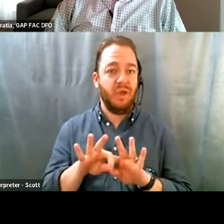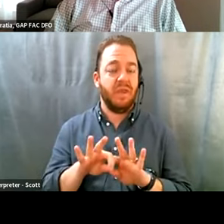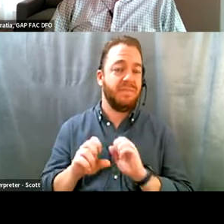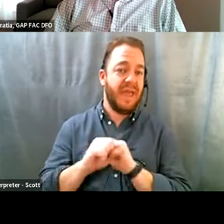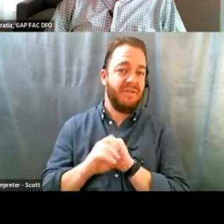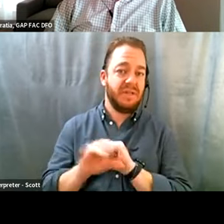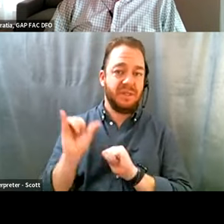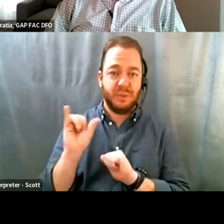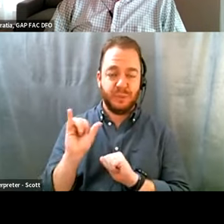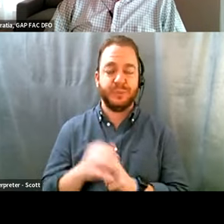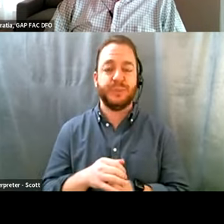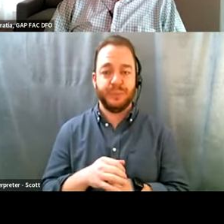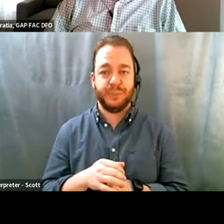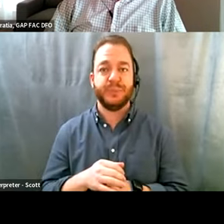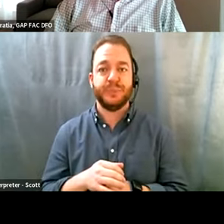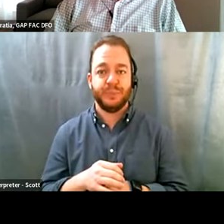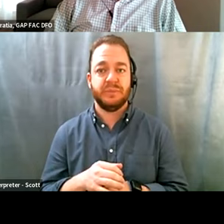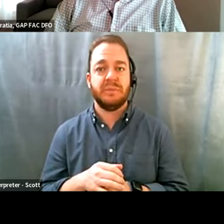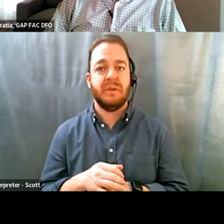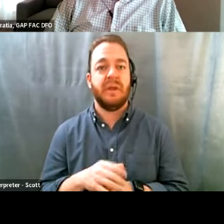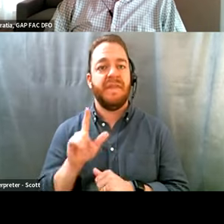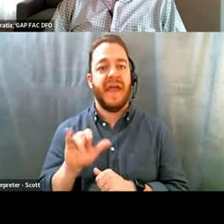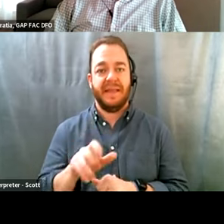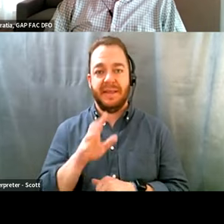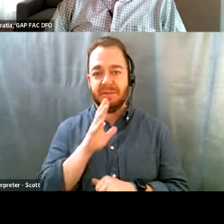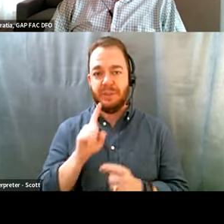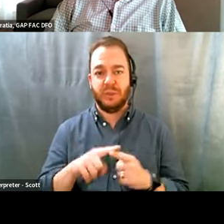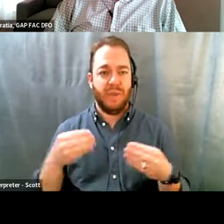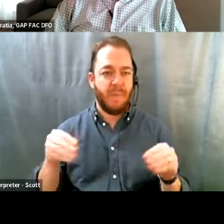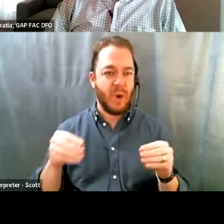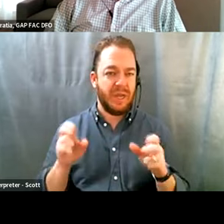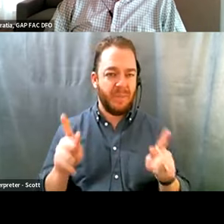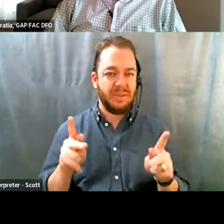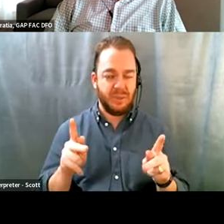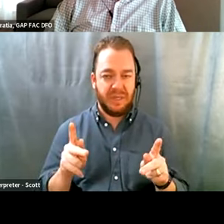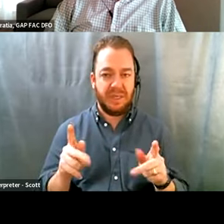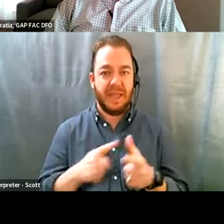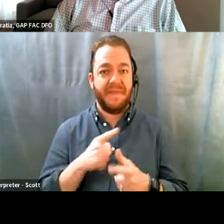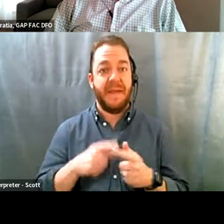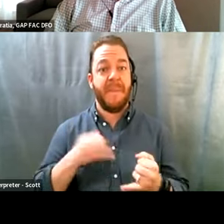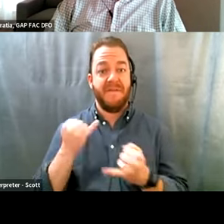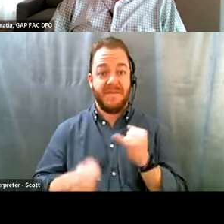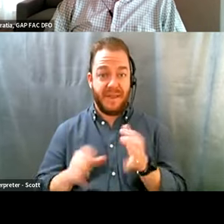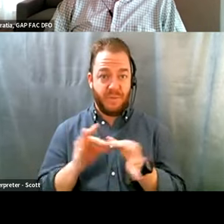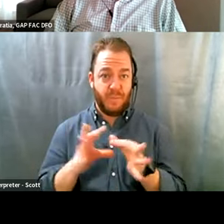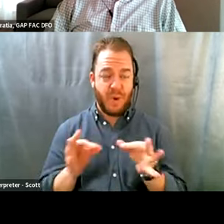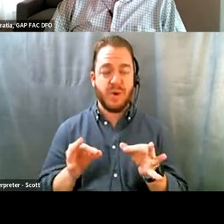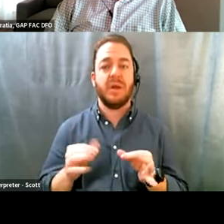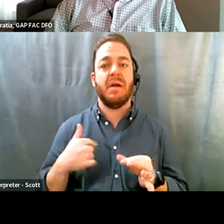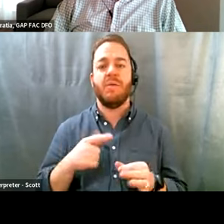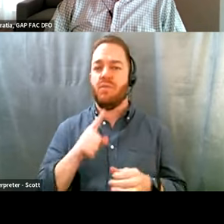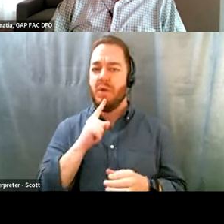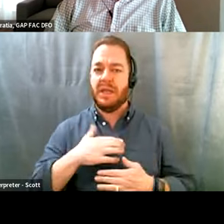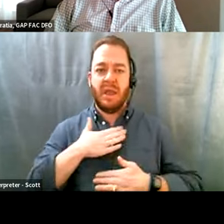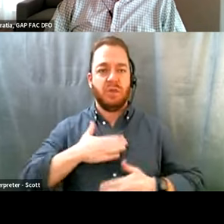advertising as well. Because that can also speak to the market opportunity. And then just my final remark is I greatly